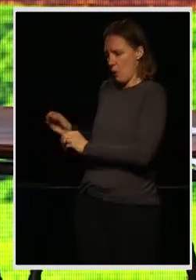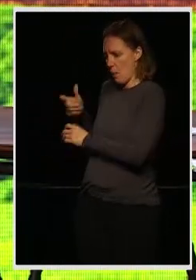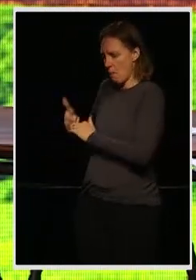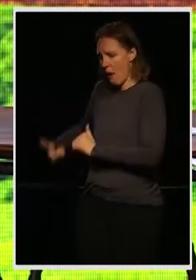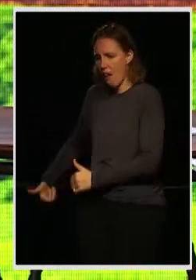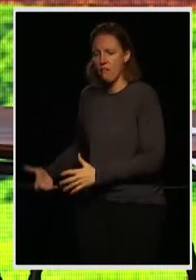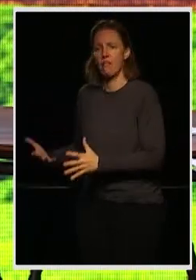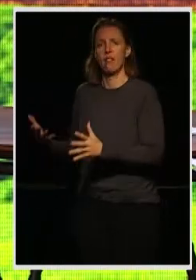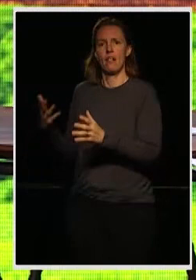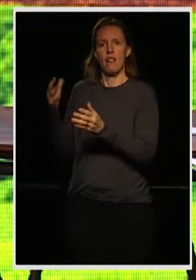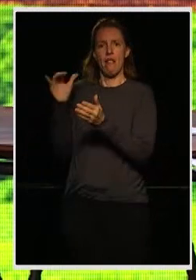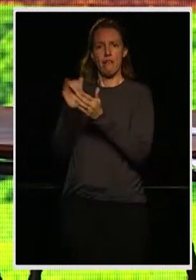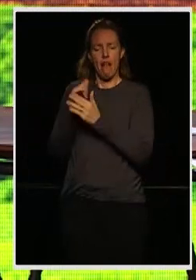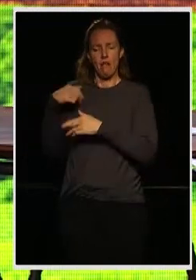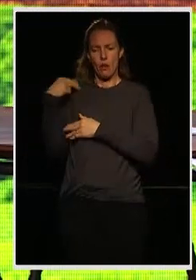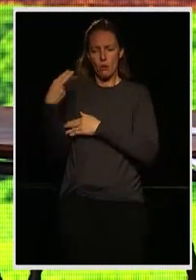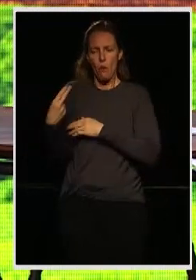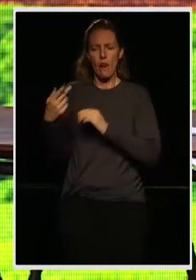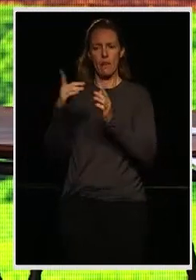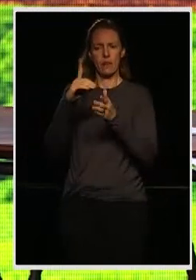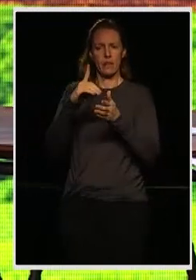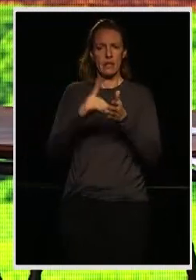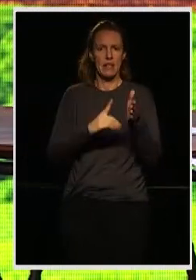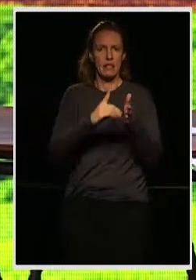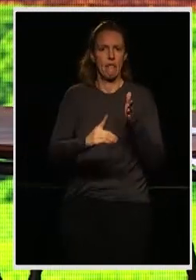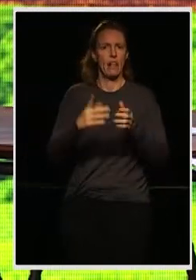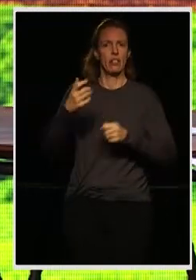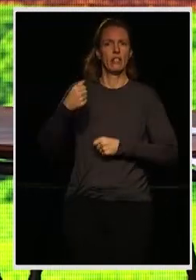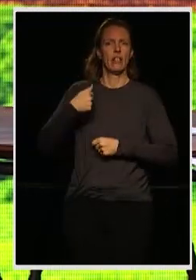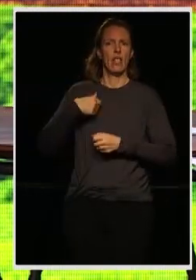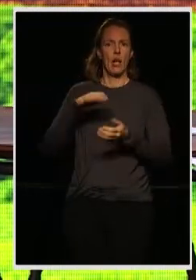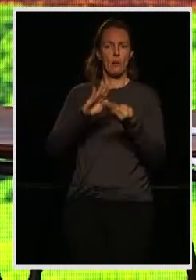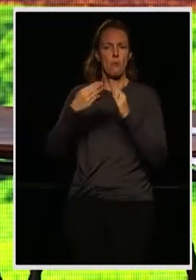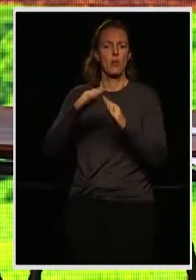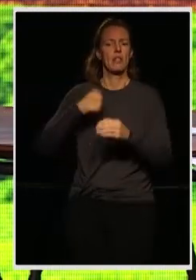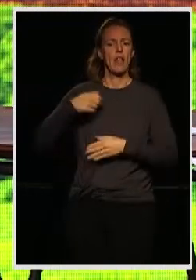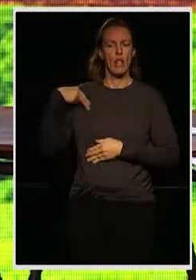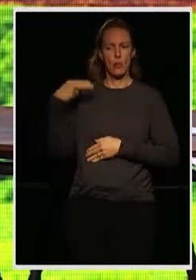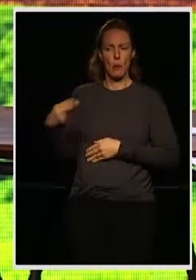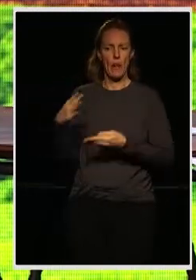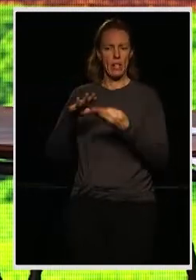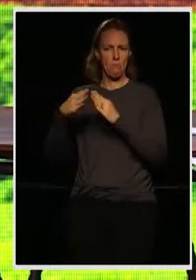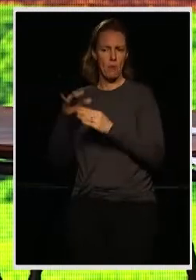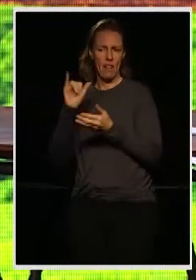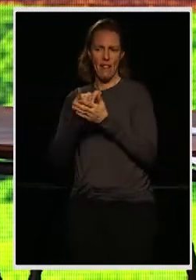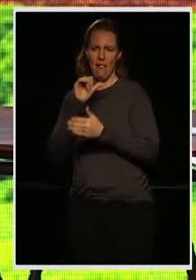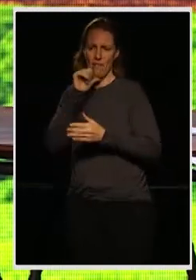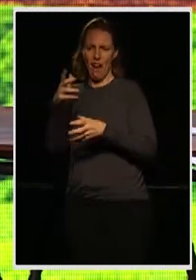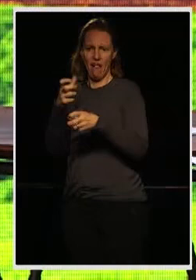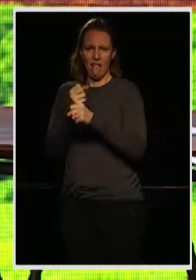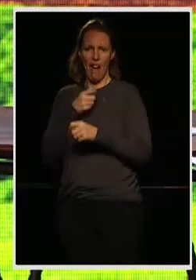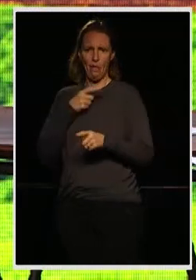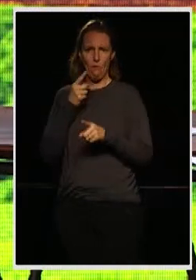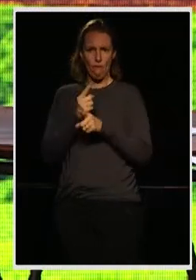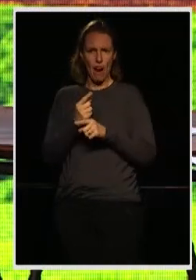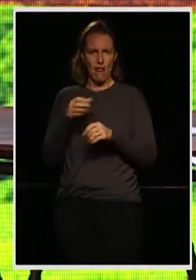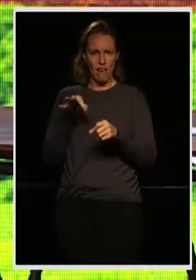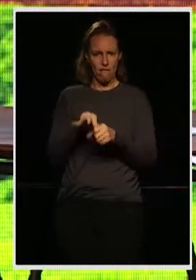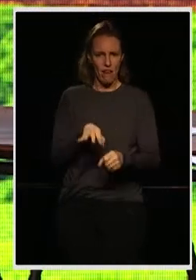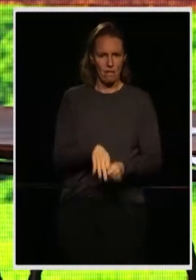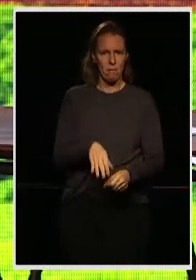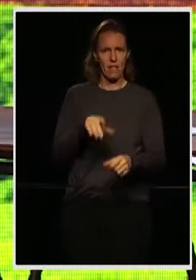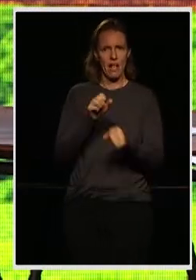puts historically disadvantaged communities, historically communities that have not received the right investments in the front line of the